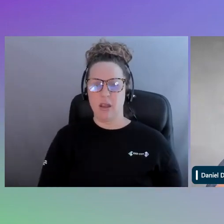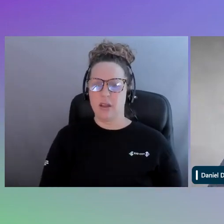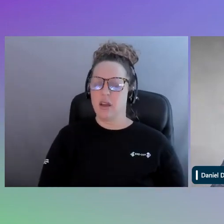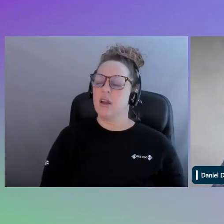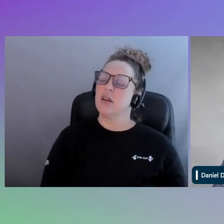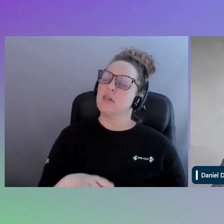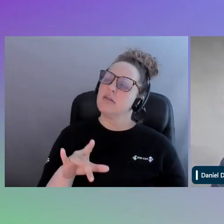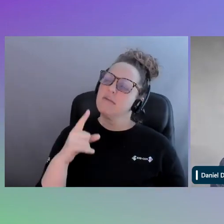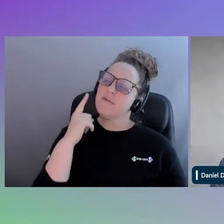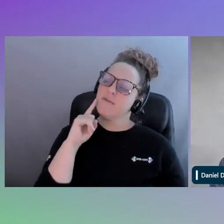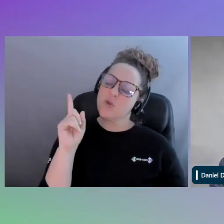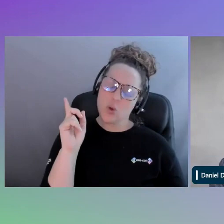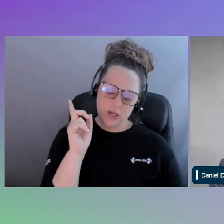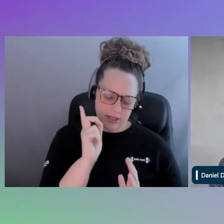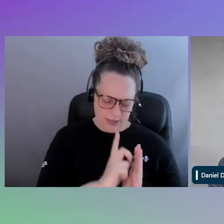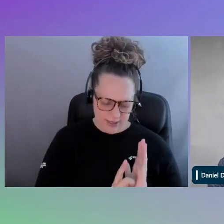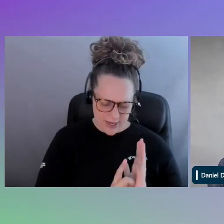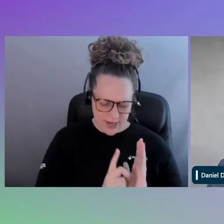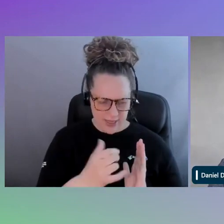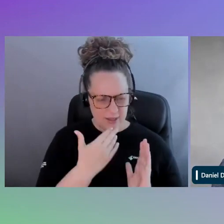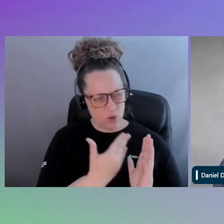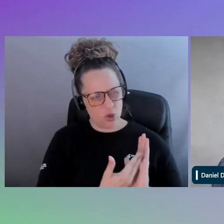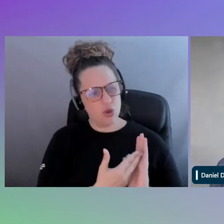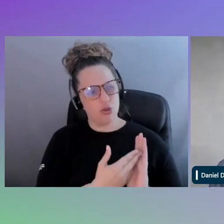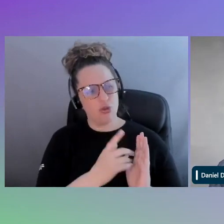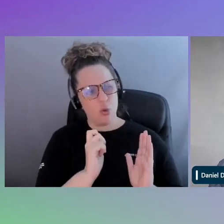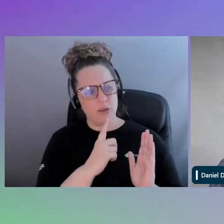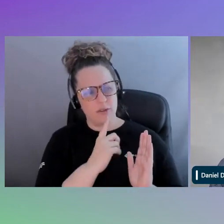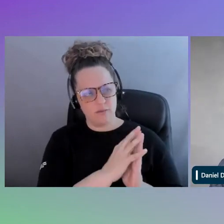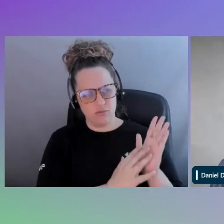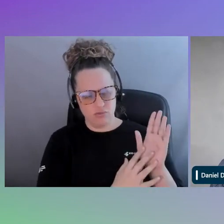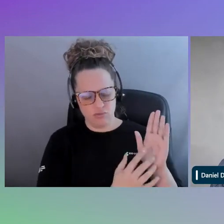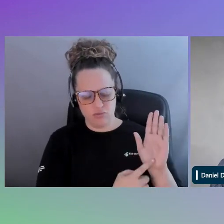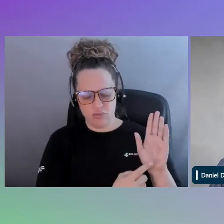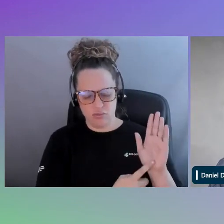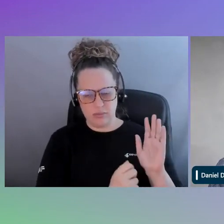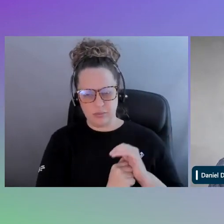designing, yeah, it's a good question. So